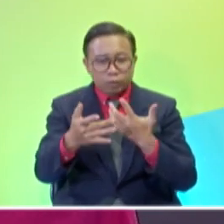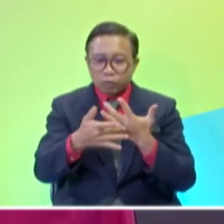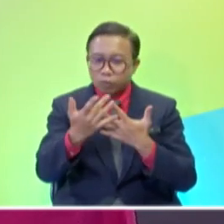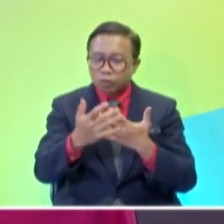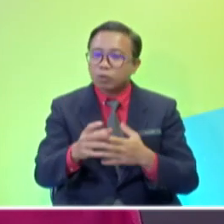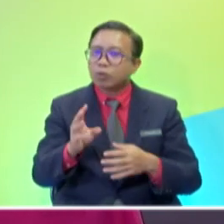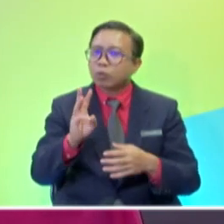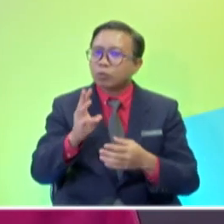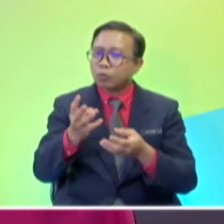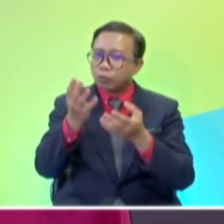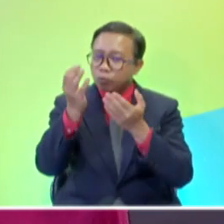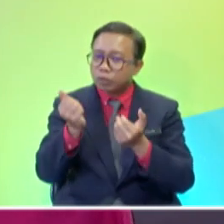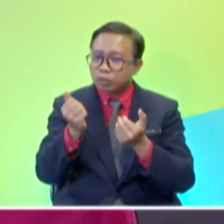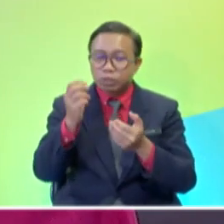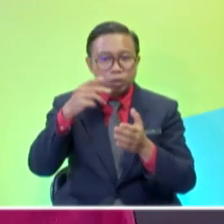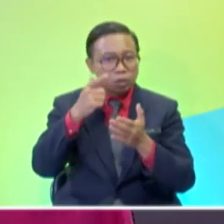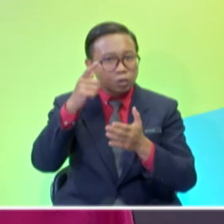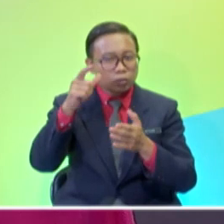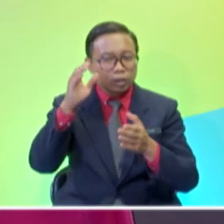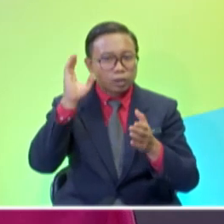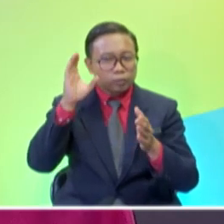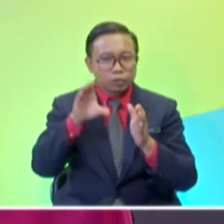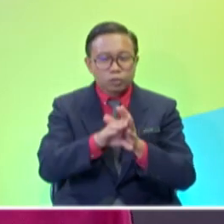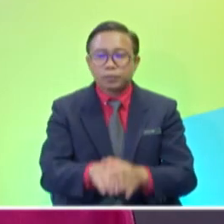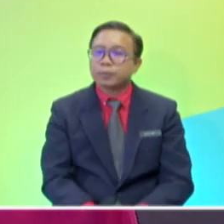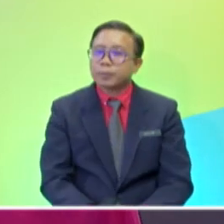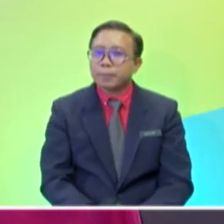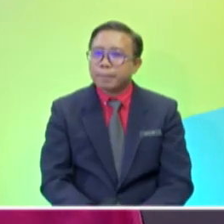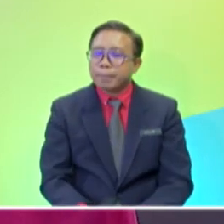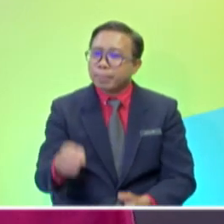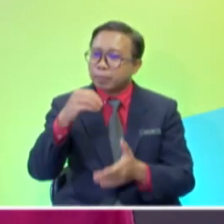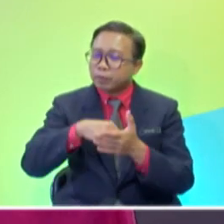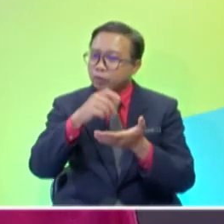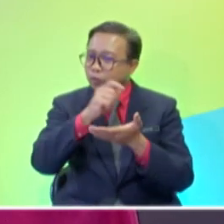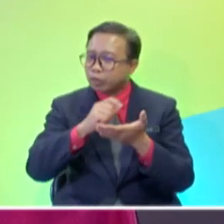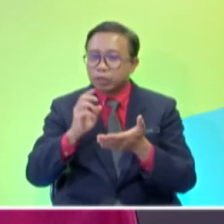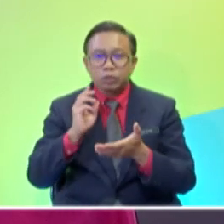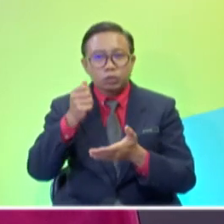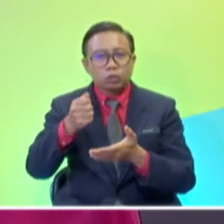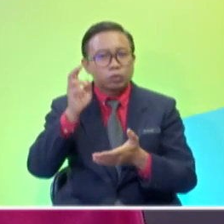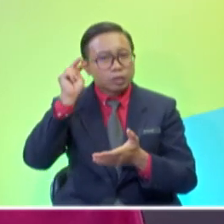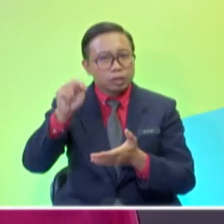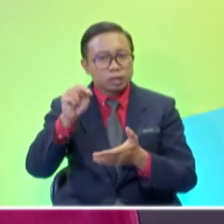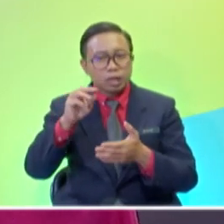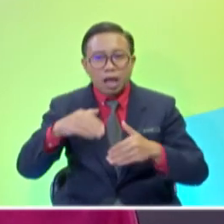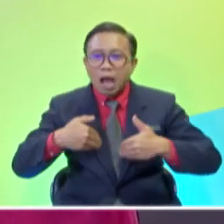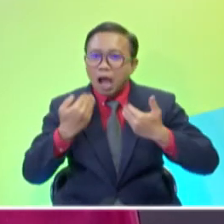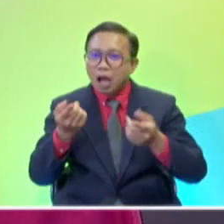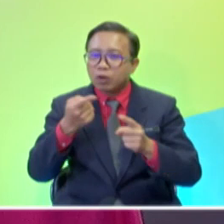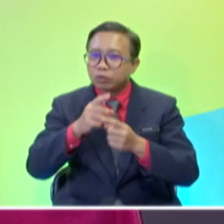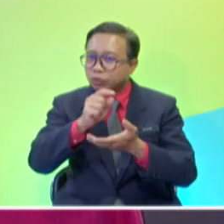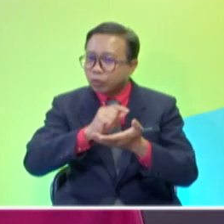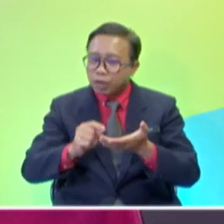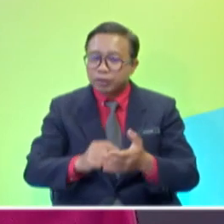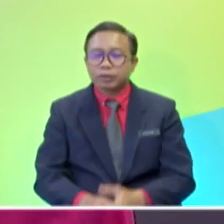you wish to look at the pictures, look at your writing, all right? Right. But in order to write, you need to know how to write and what to